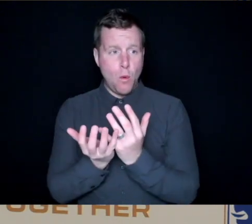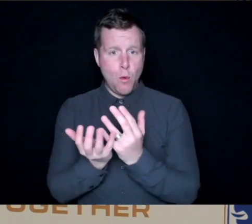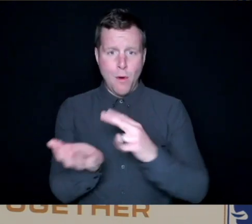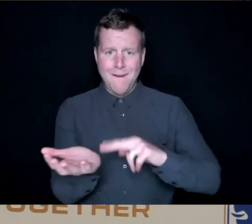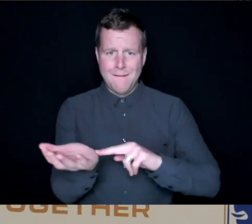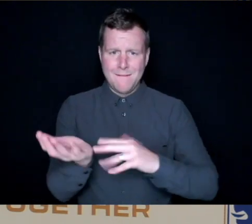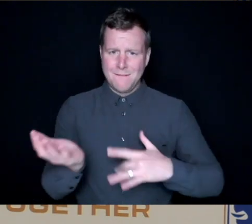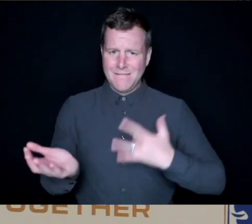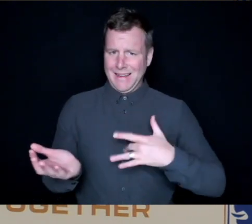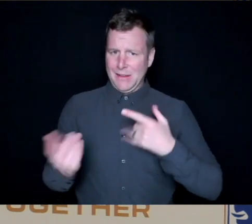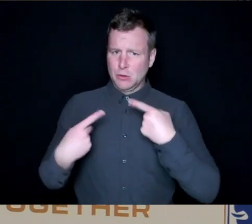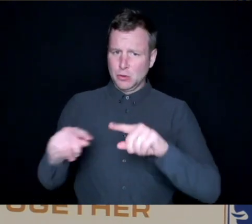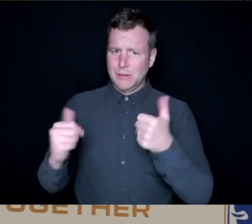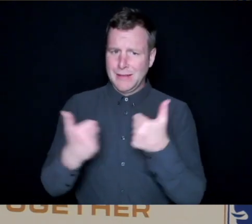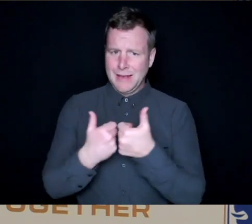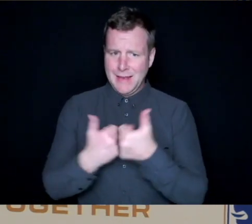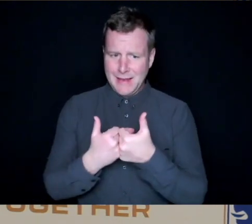overall feeling about the game was